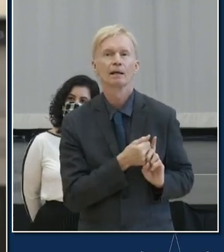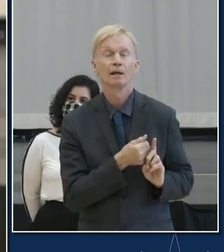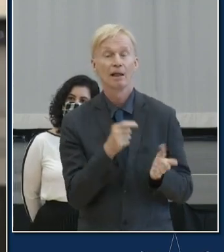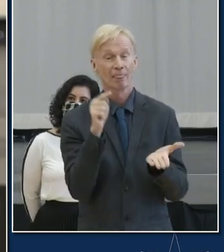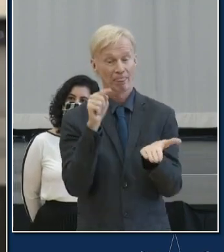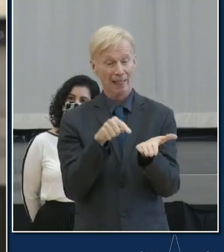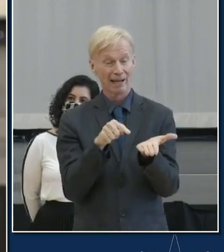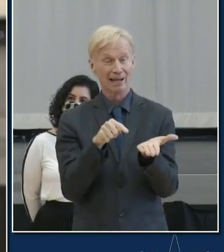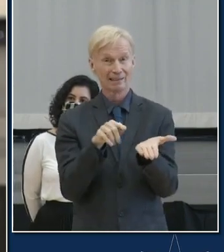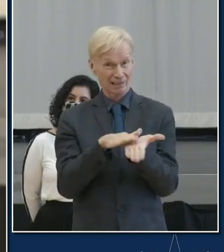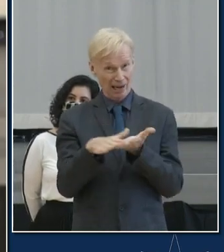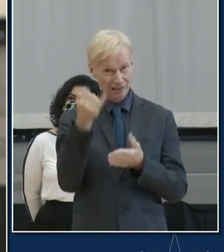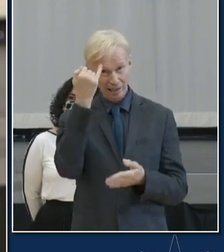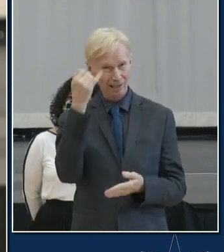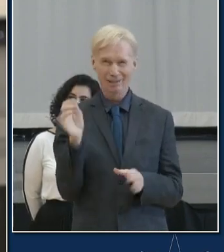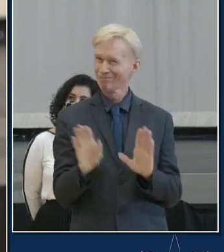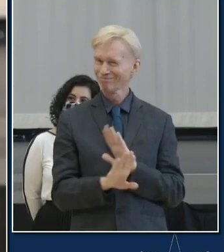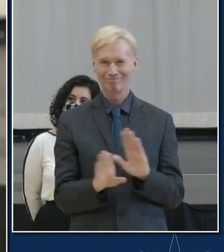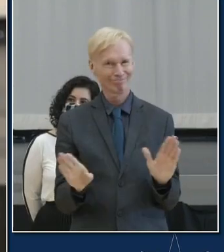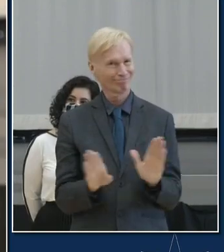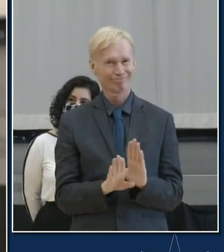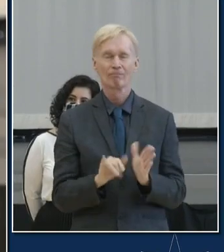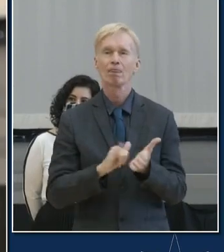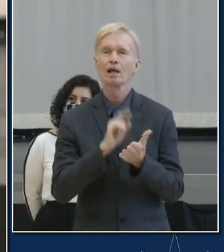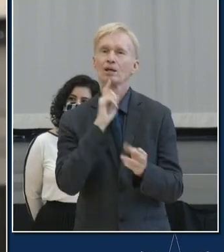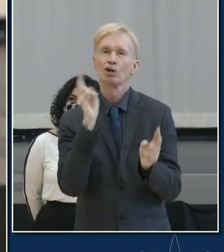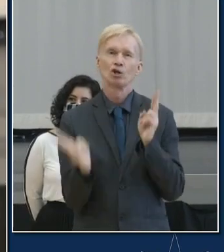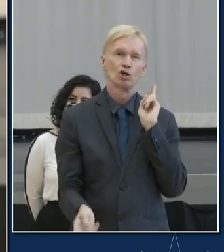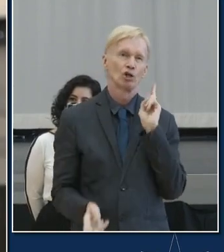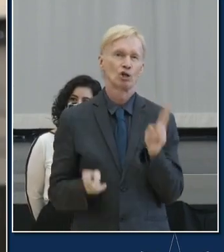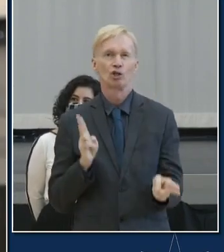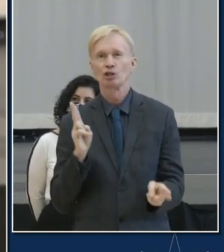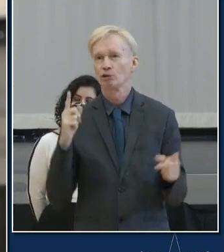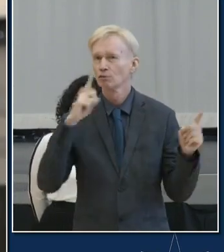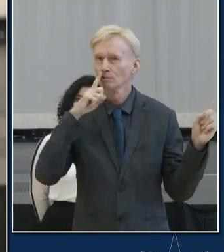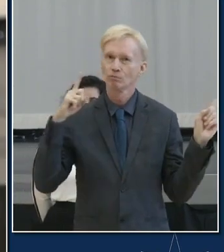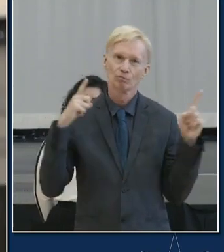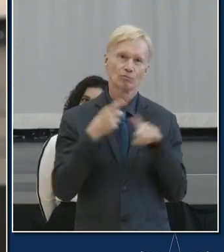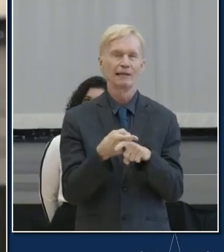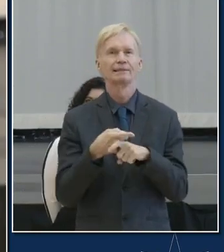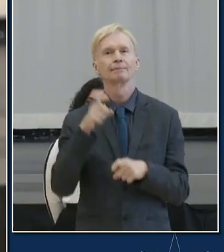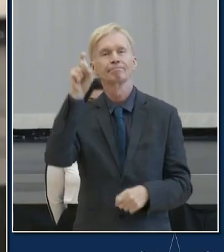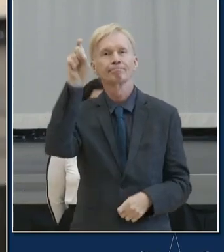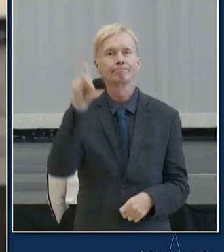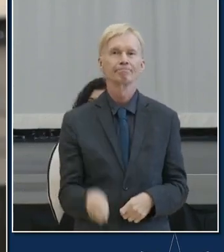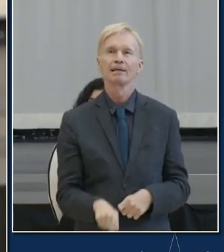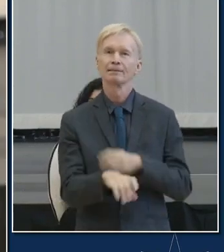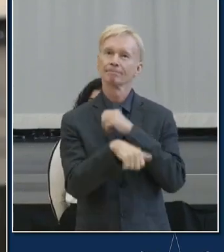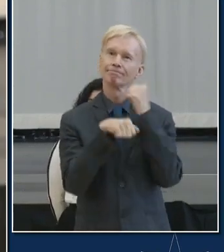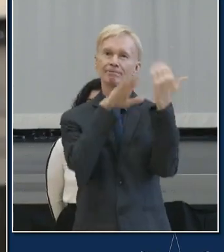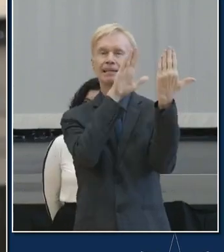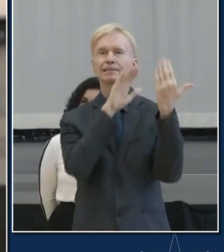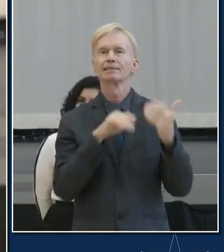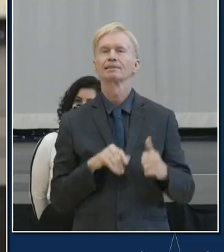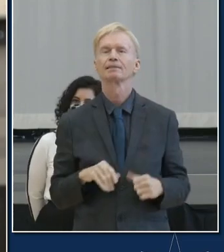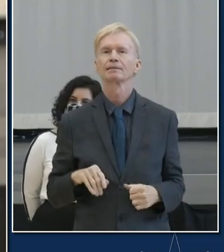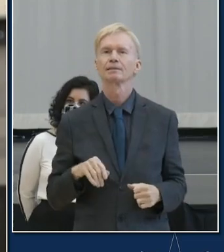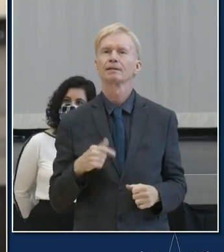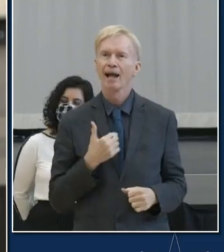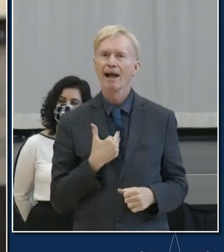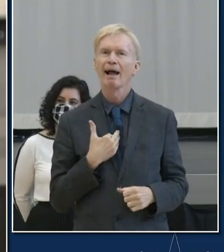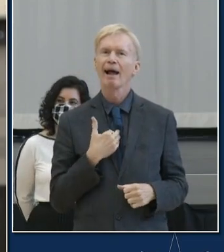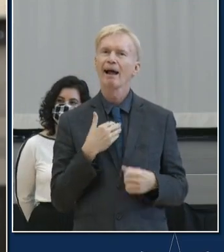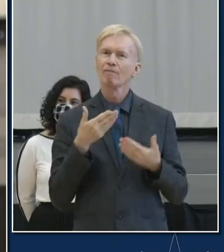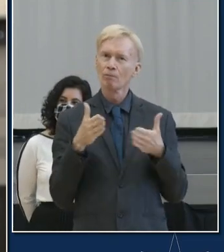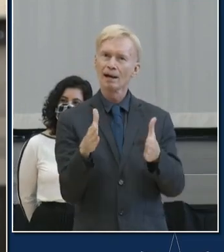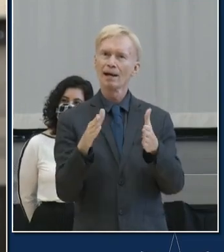a nice notion. This is an urgent crisis that we have to address. We have a tool